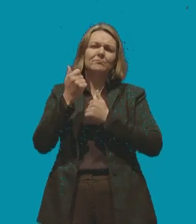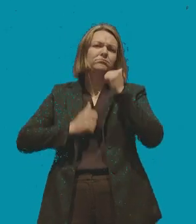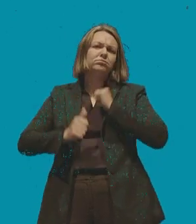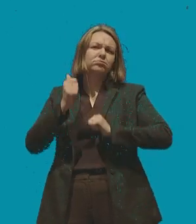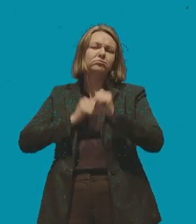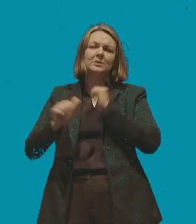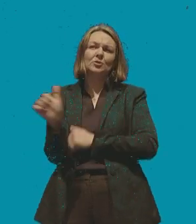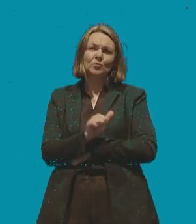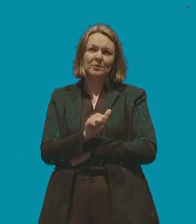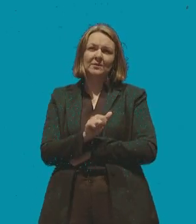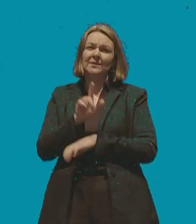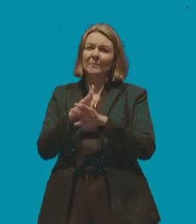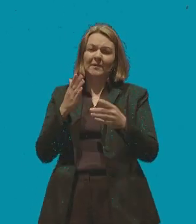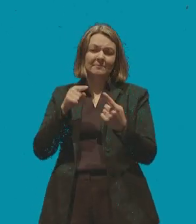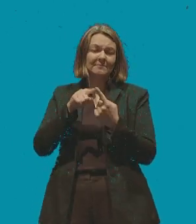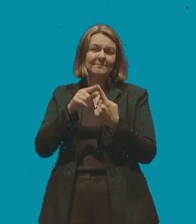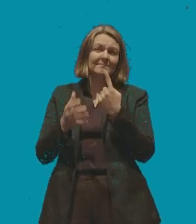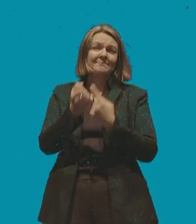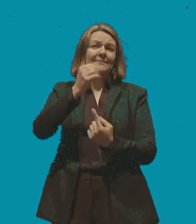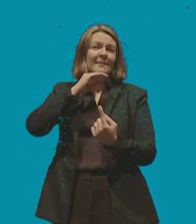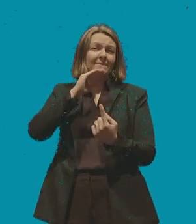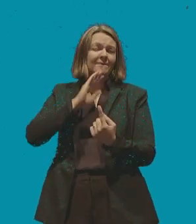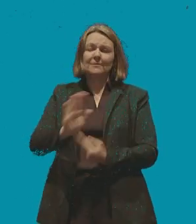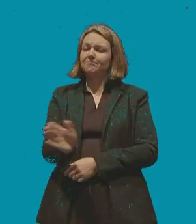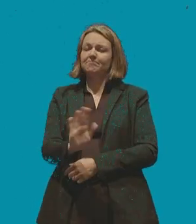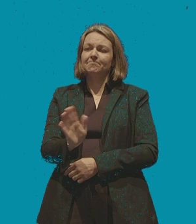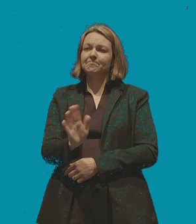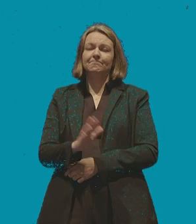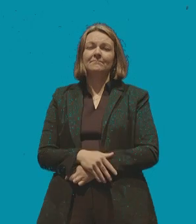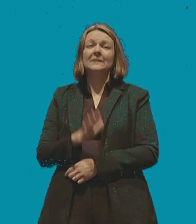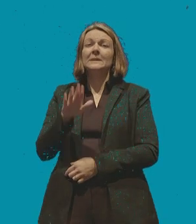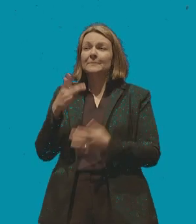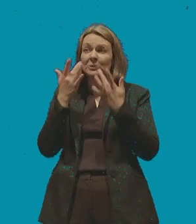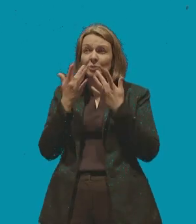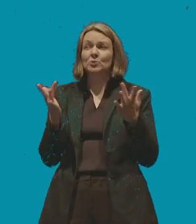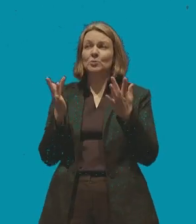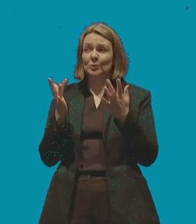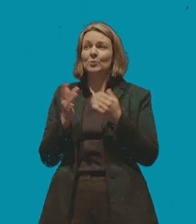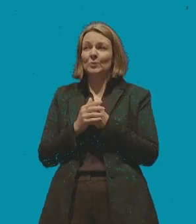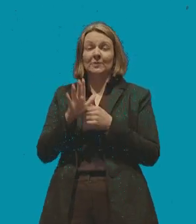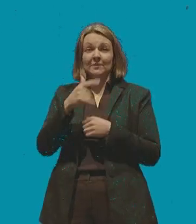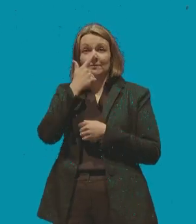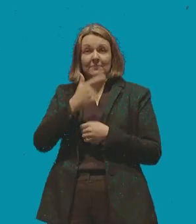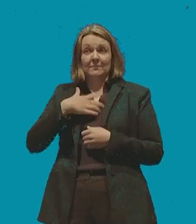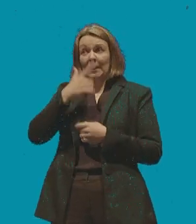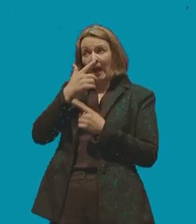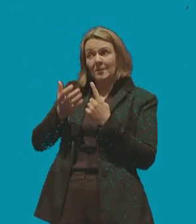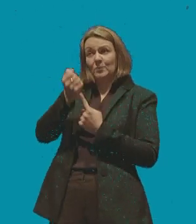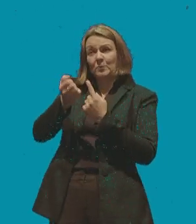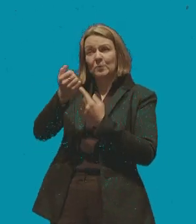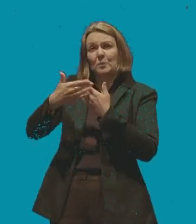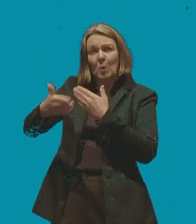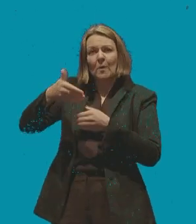also clear that not enough had been won. We have, though, shown that we can win for members, and we will do so